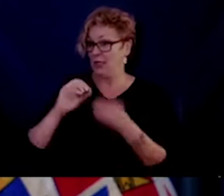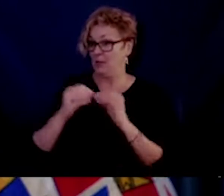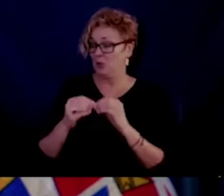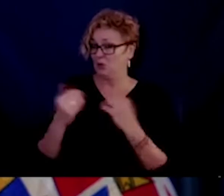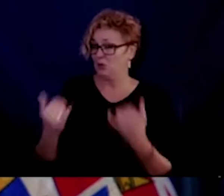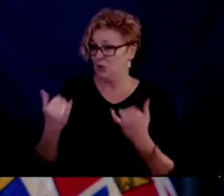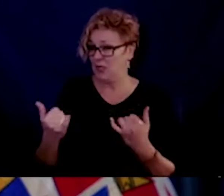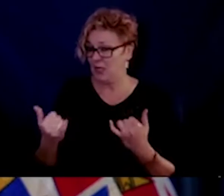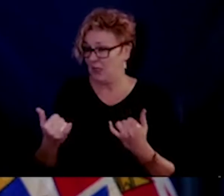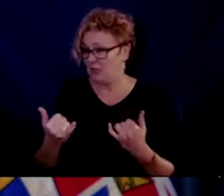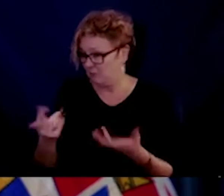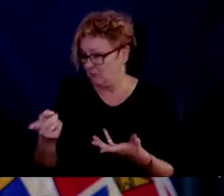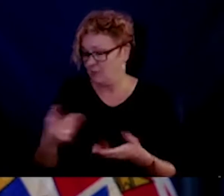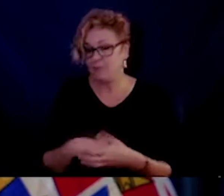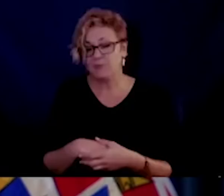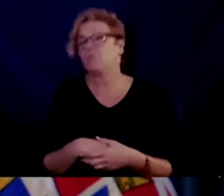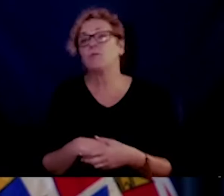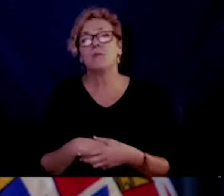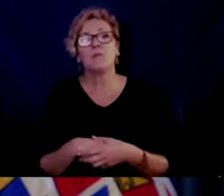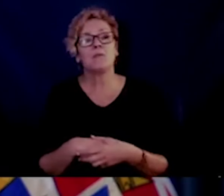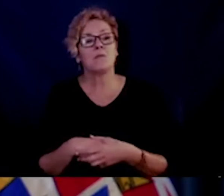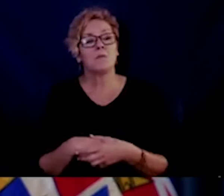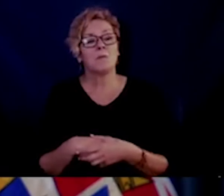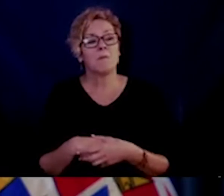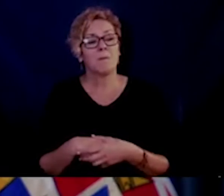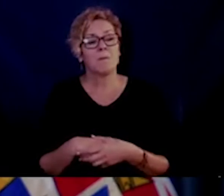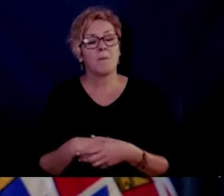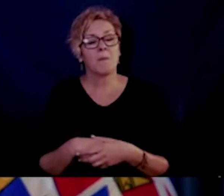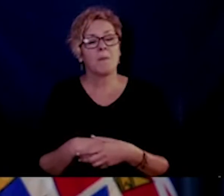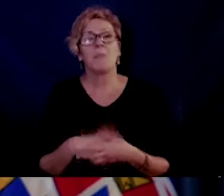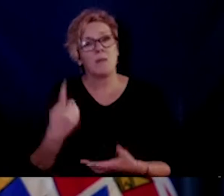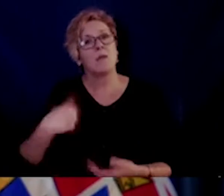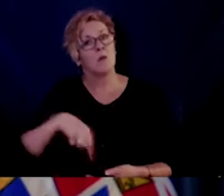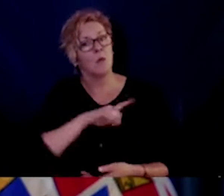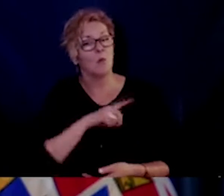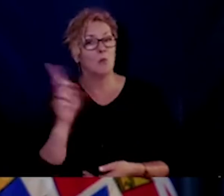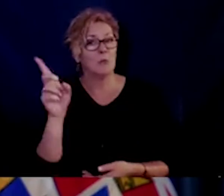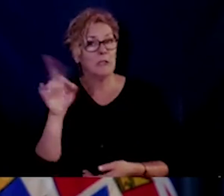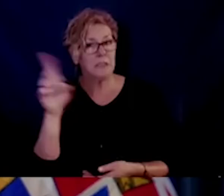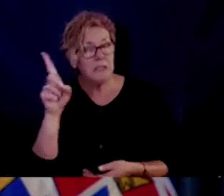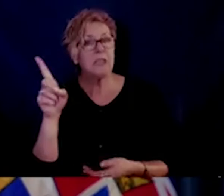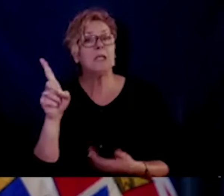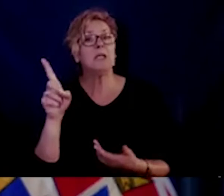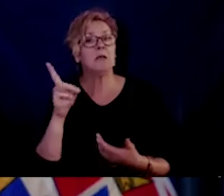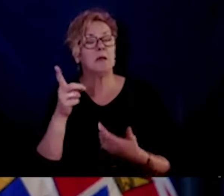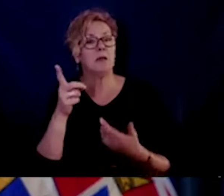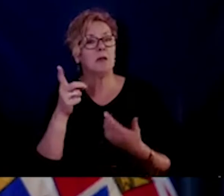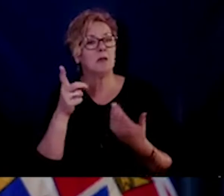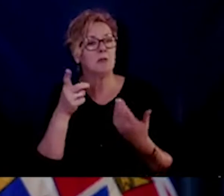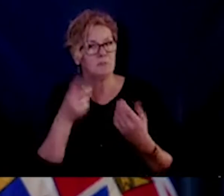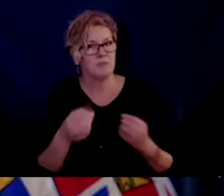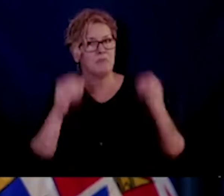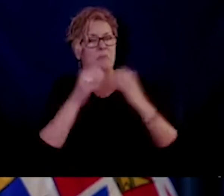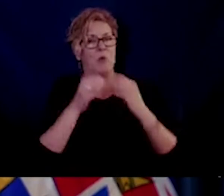seeing it increase more in a focal area. So these are things that, we'll see.